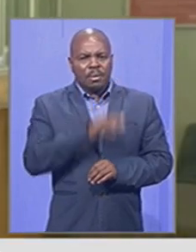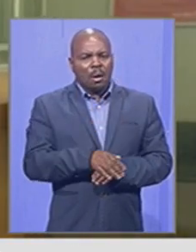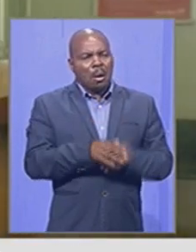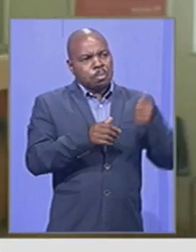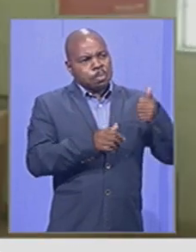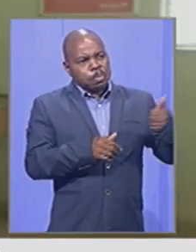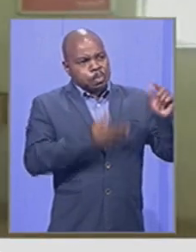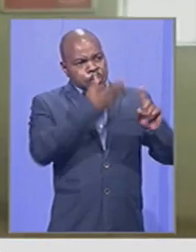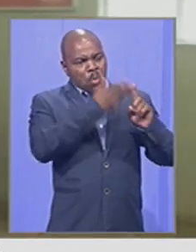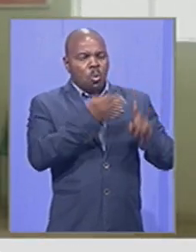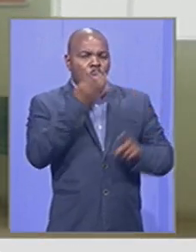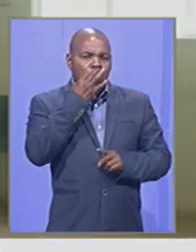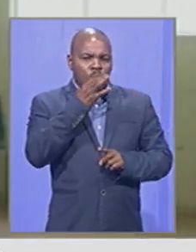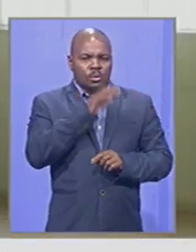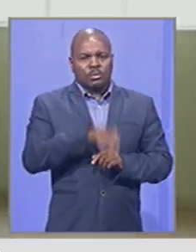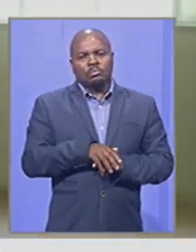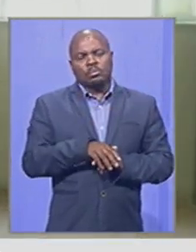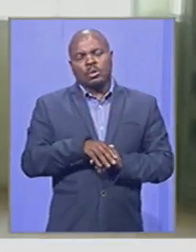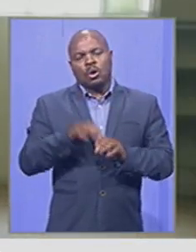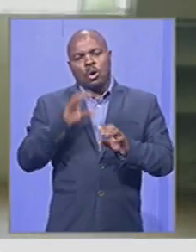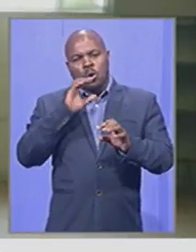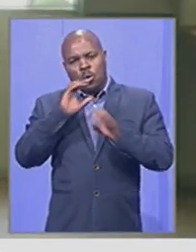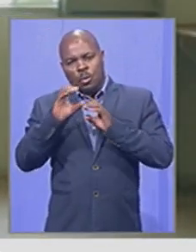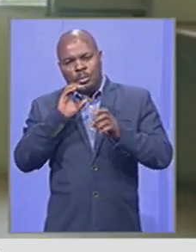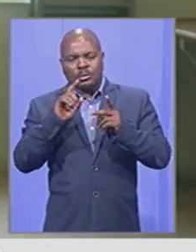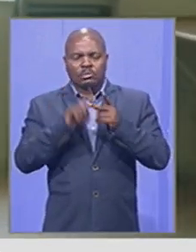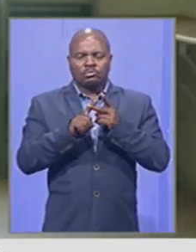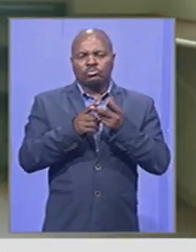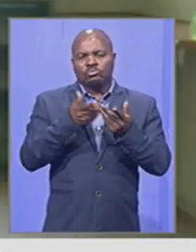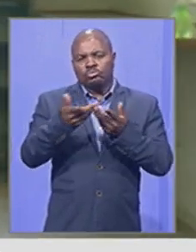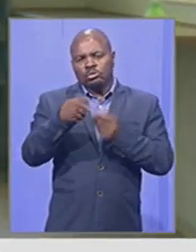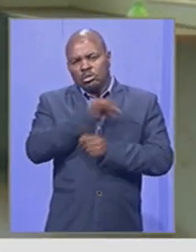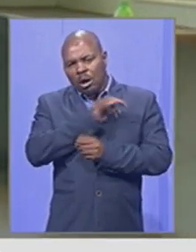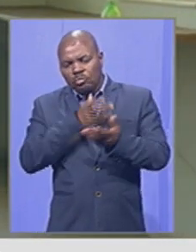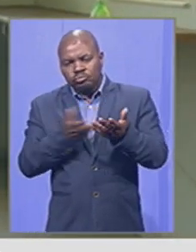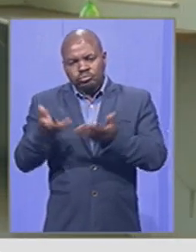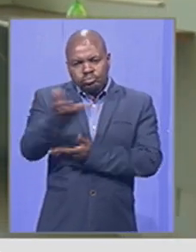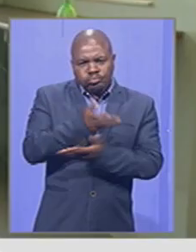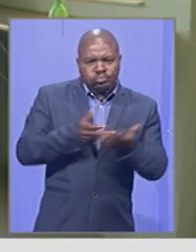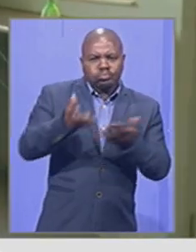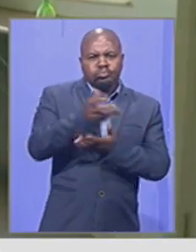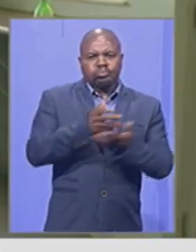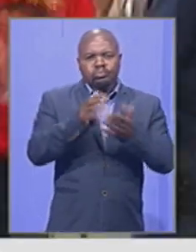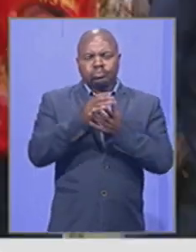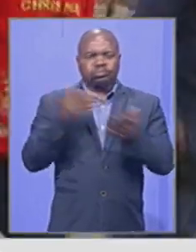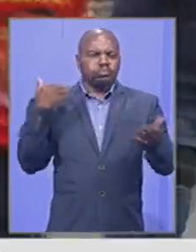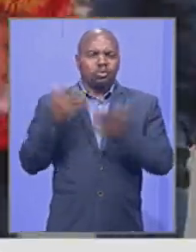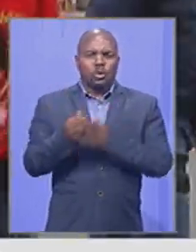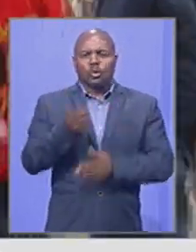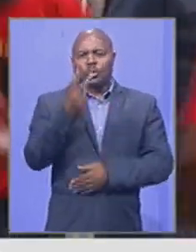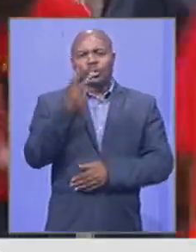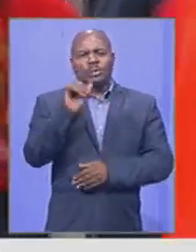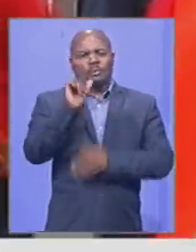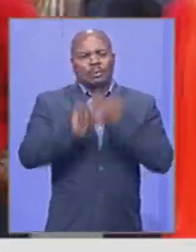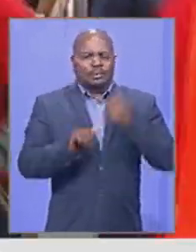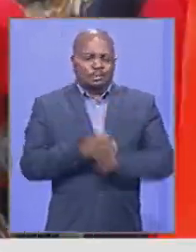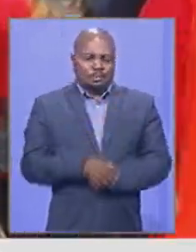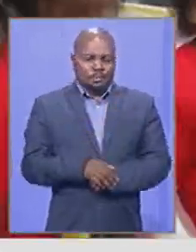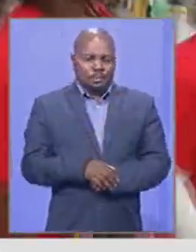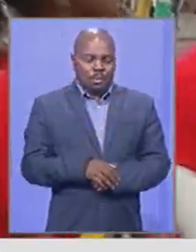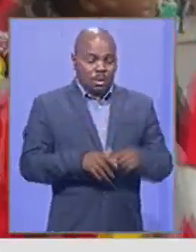a re dipuisano le mekgatlho ya badiri ka bothata jono di ntse di tsweletse dikgwedi di le 20. We have been